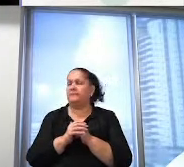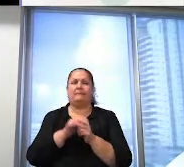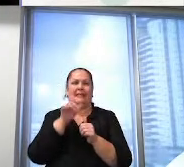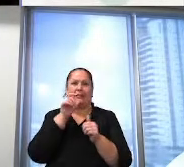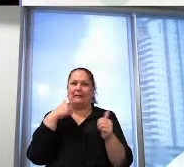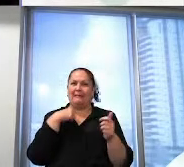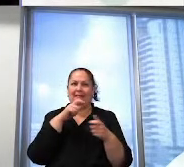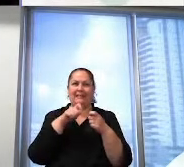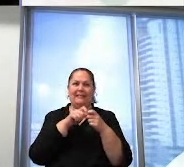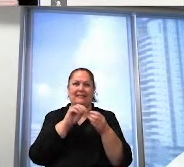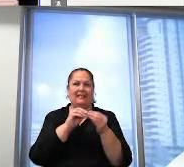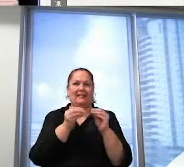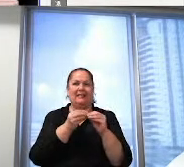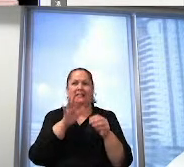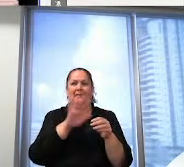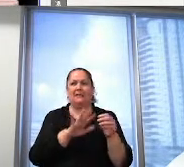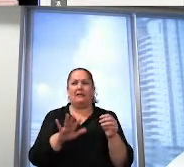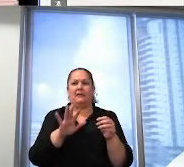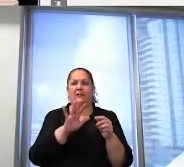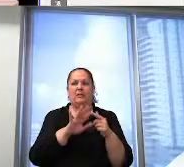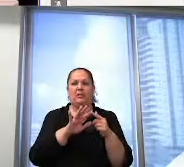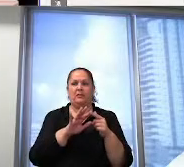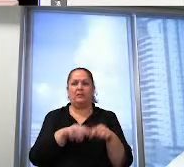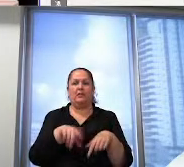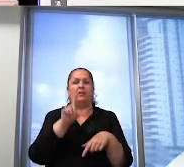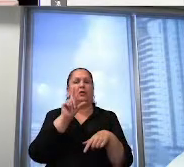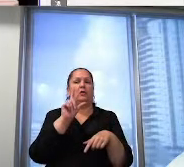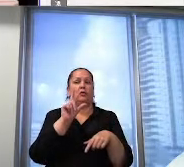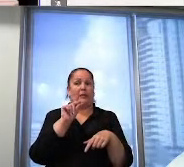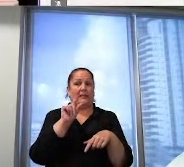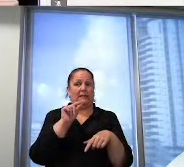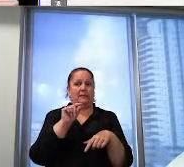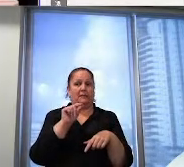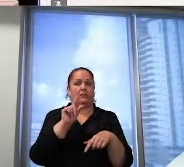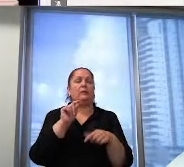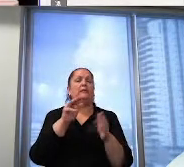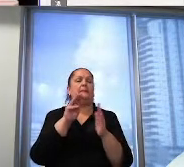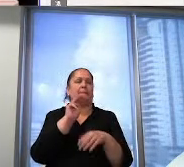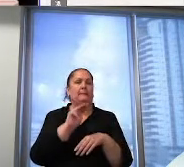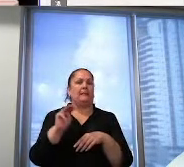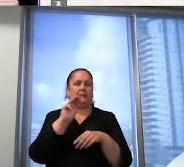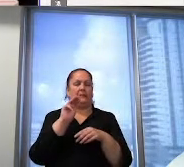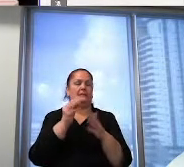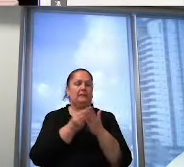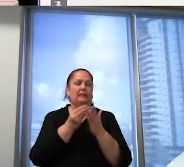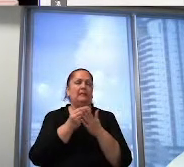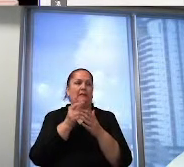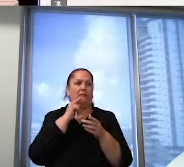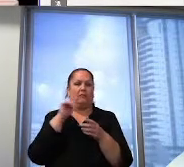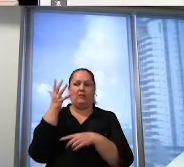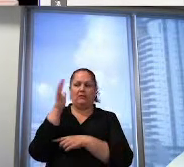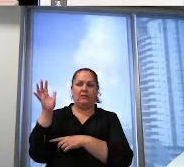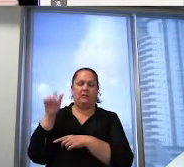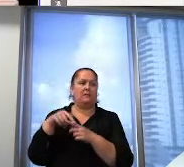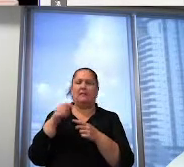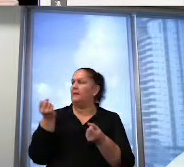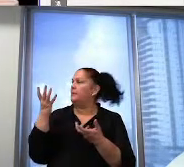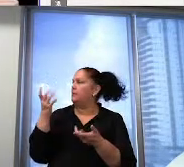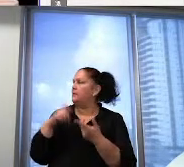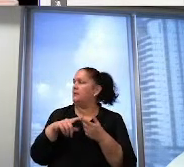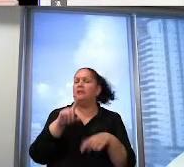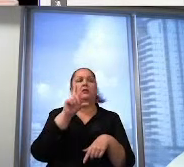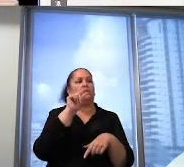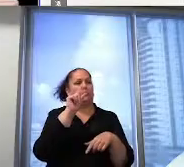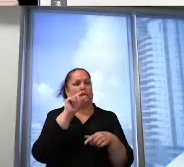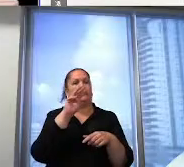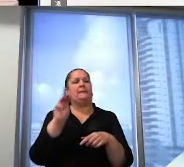And I don't have exact numbers, but we were about $20 million in debt to our vegetation vendors. How much? I'm sorry, I